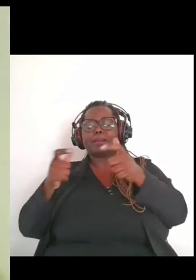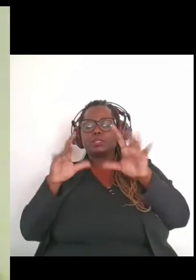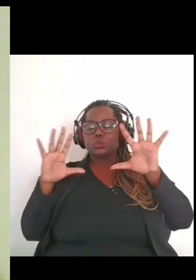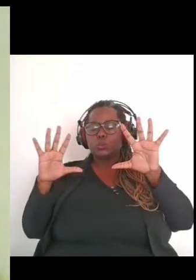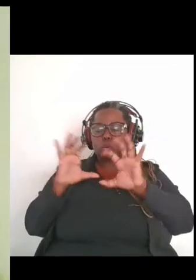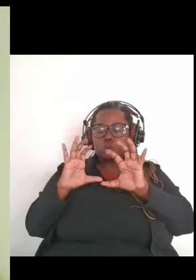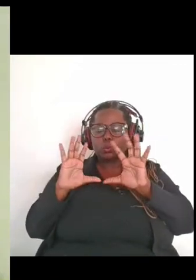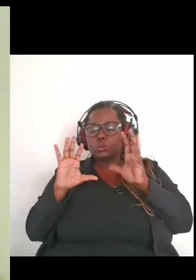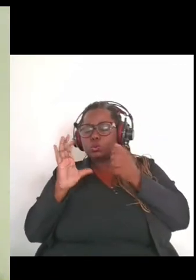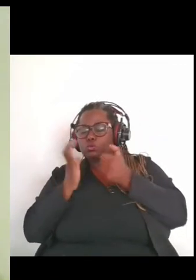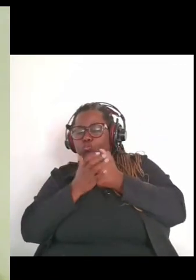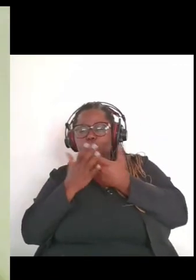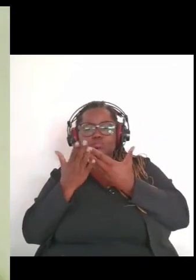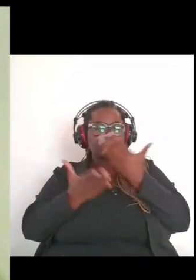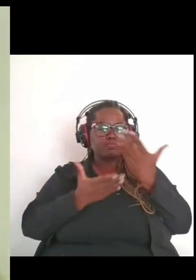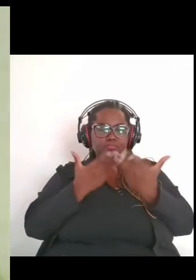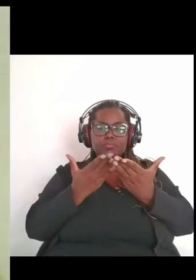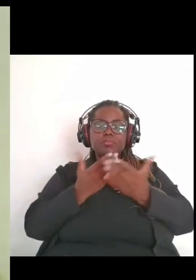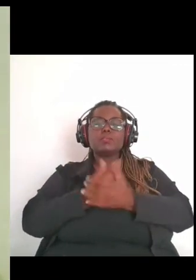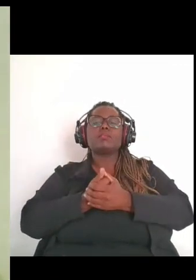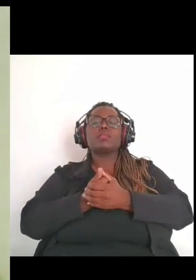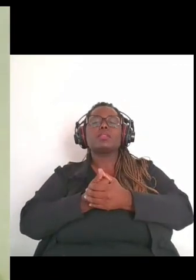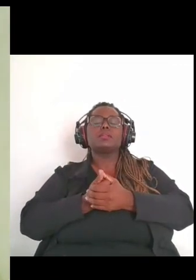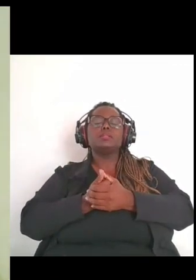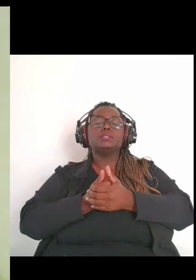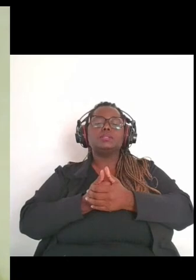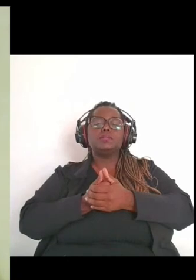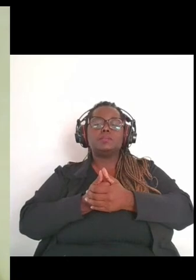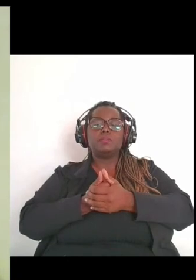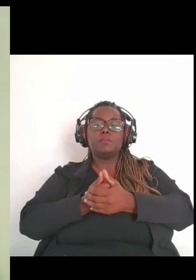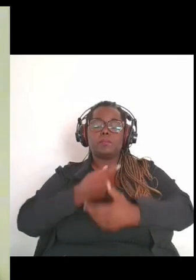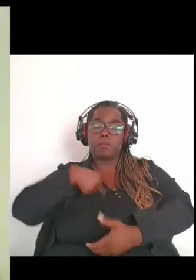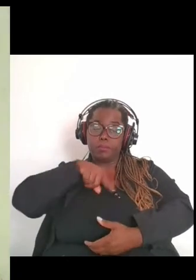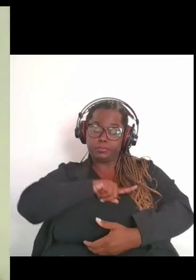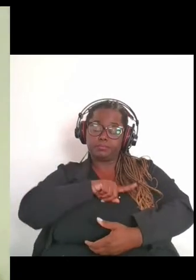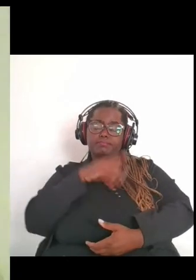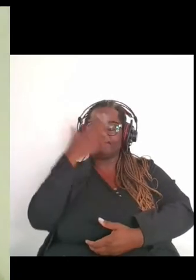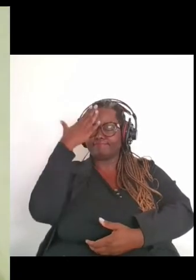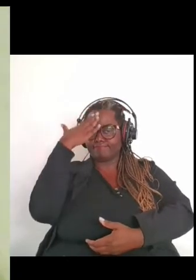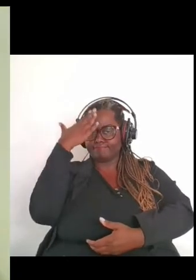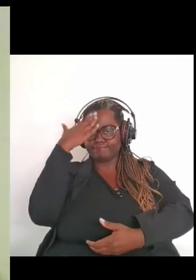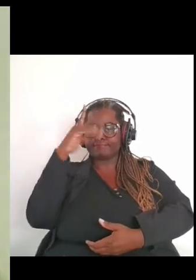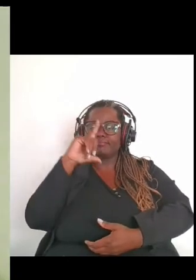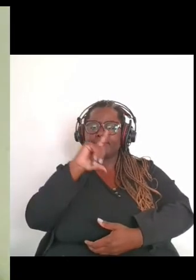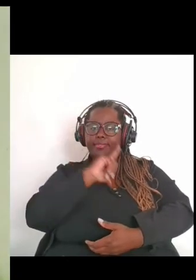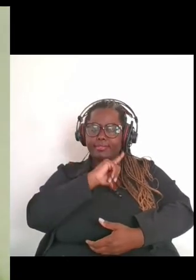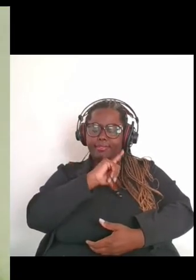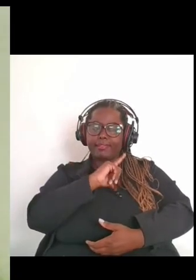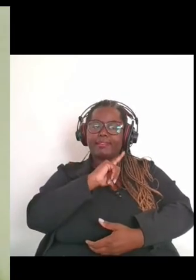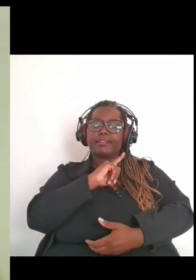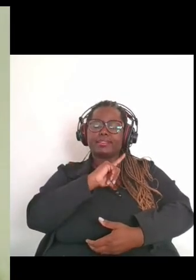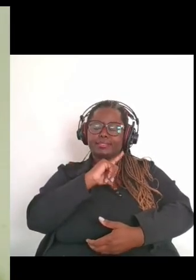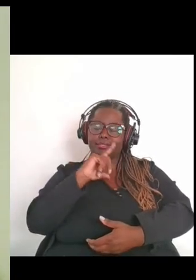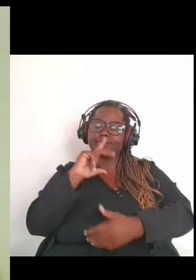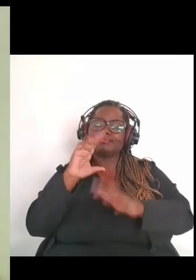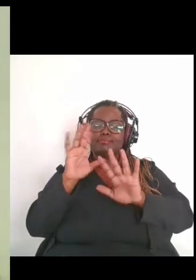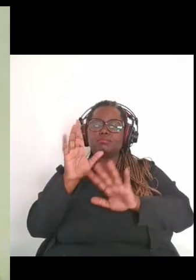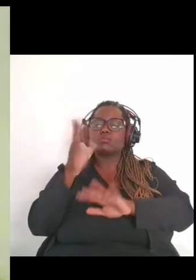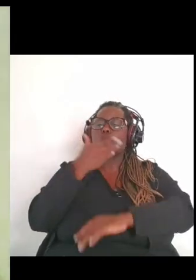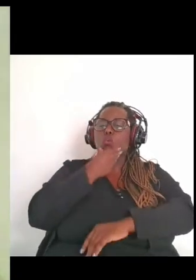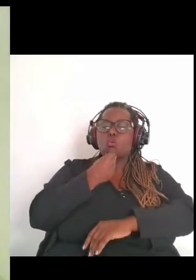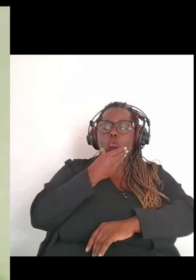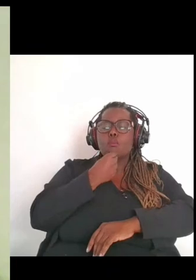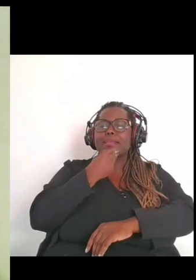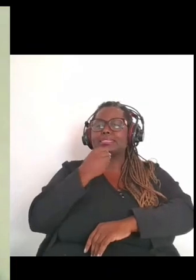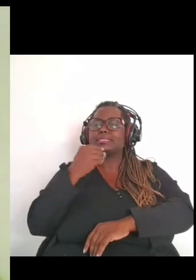ever gay men meet in dark rooms uh it's it's part of of our sexuality and